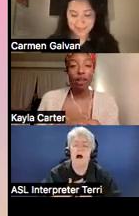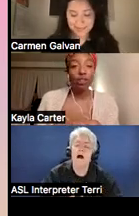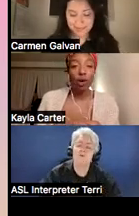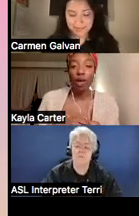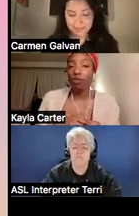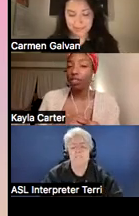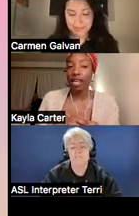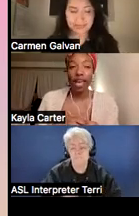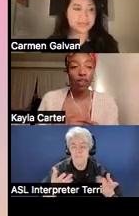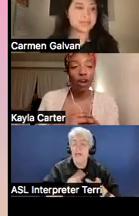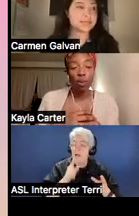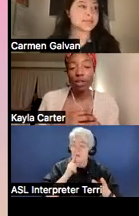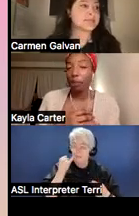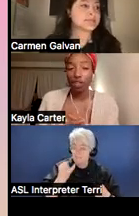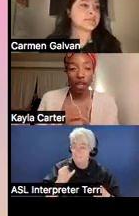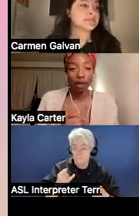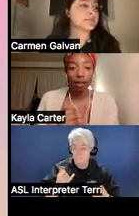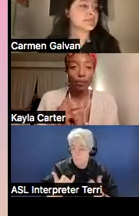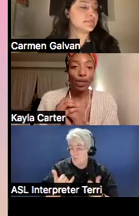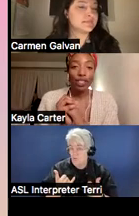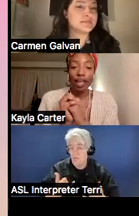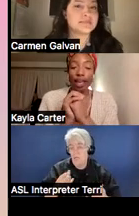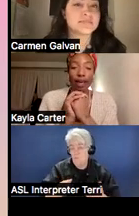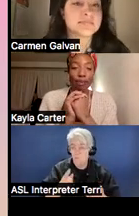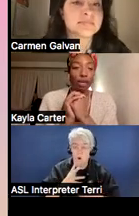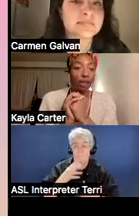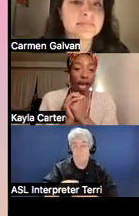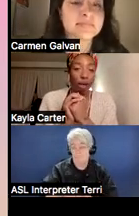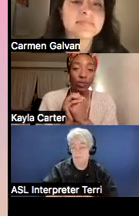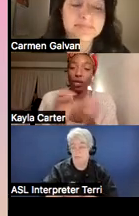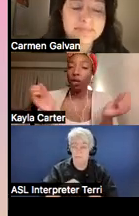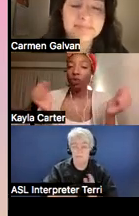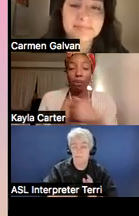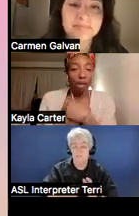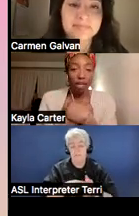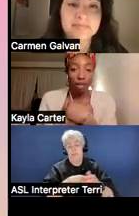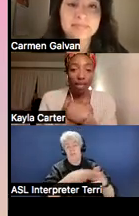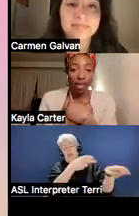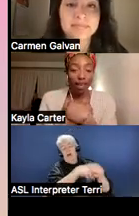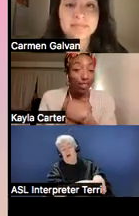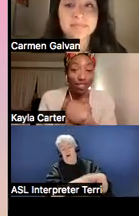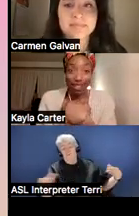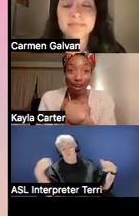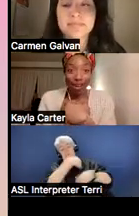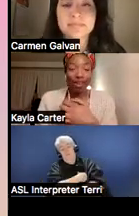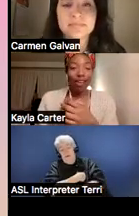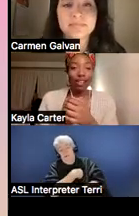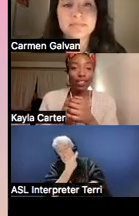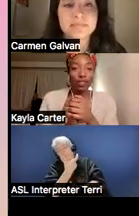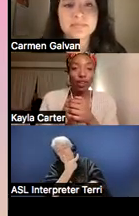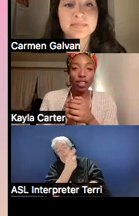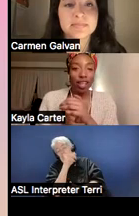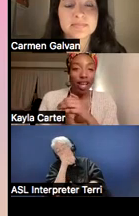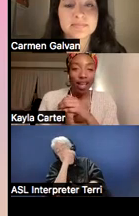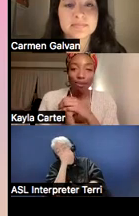And also, if today your participation looks like being on the couch wrapped up in a blanket and just staring into